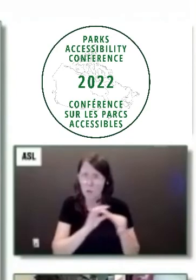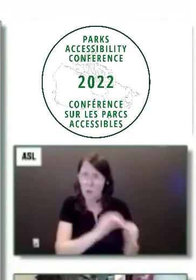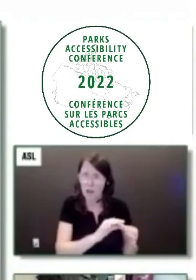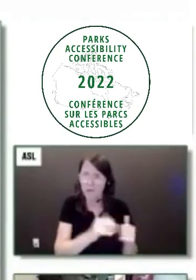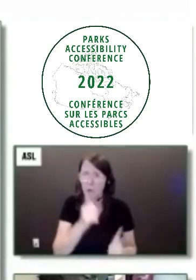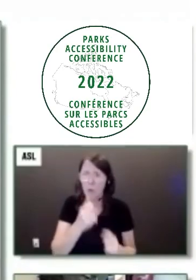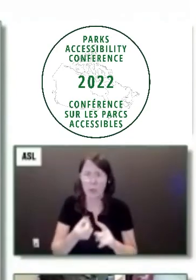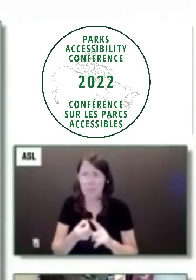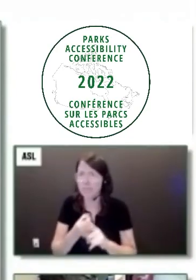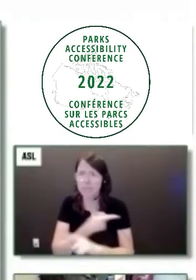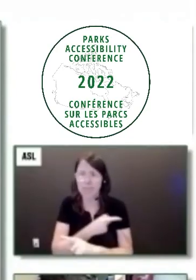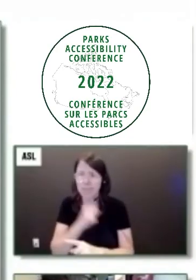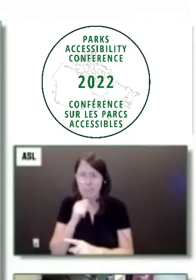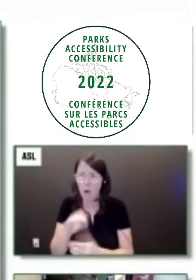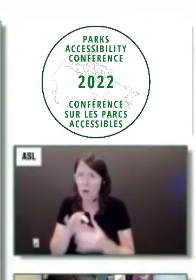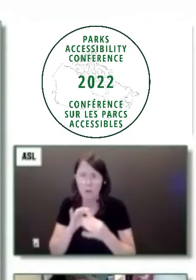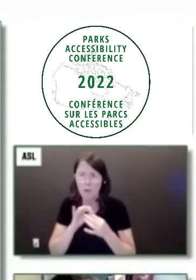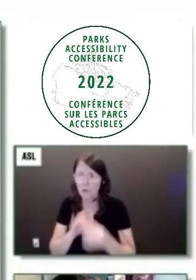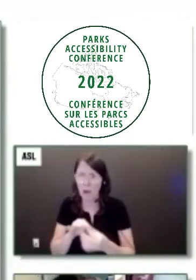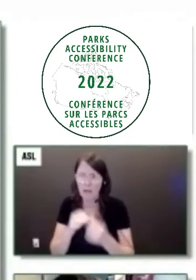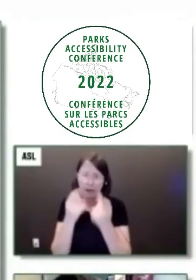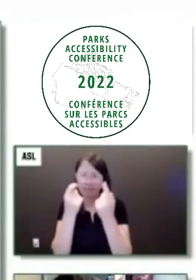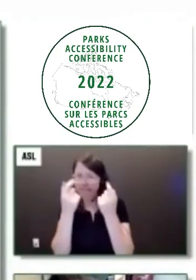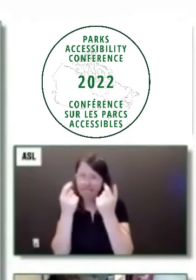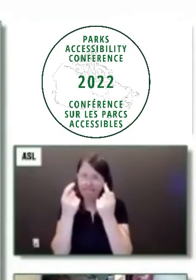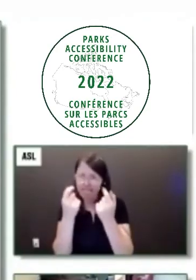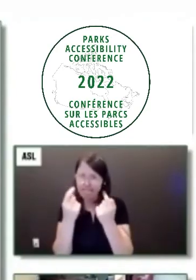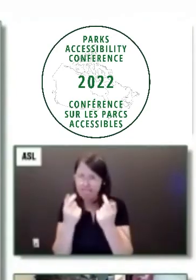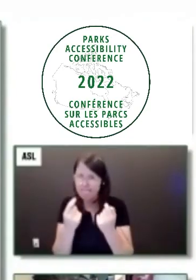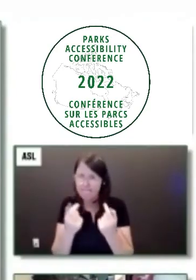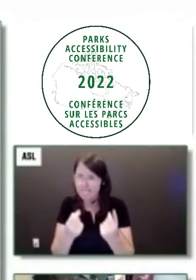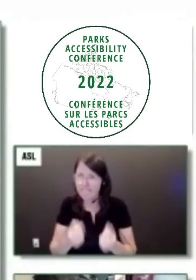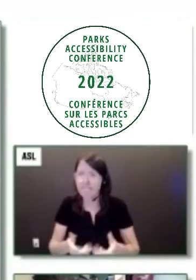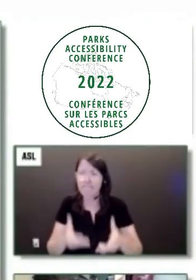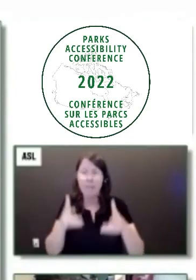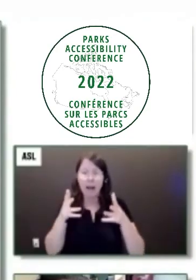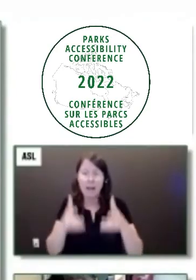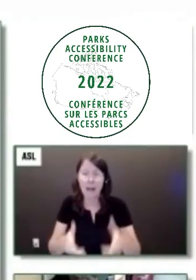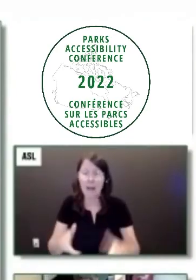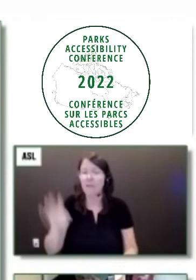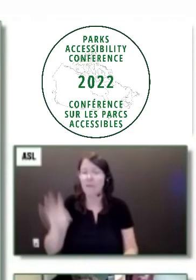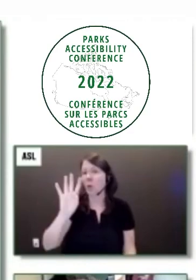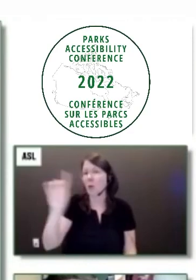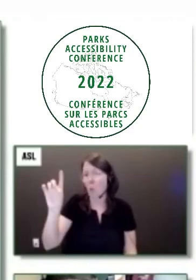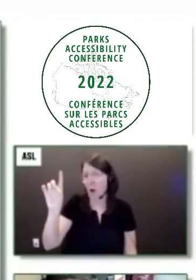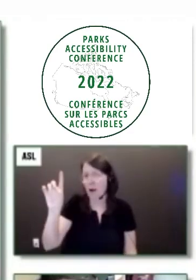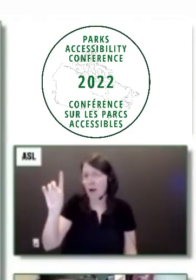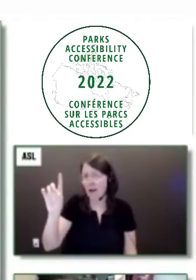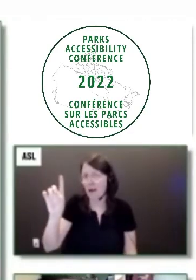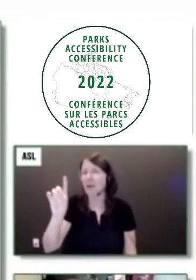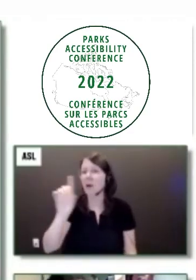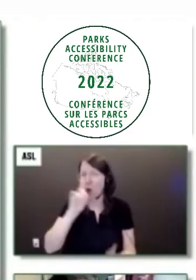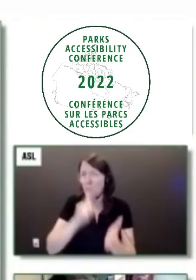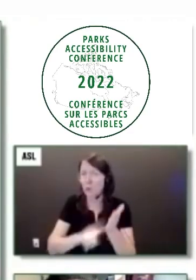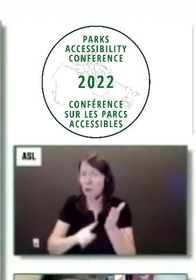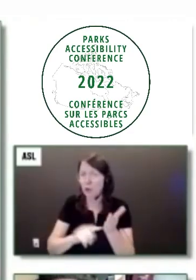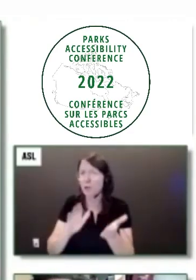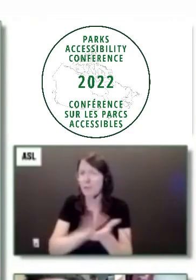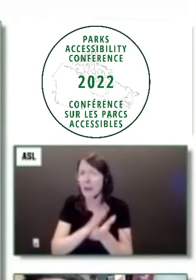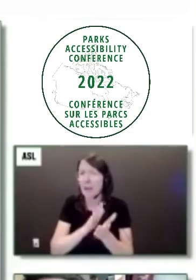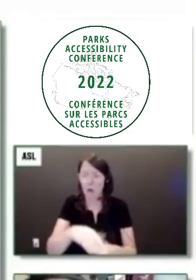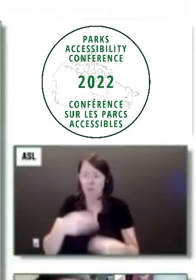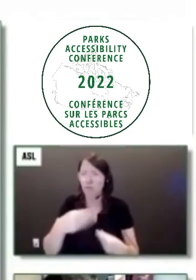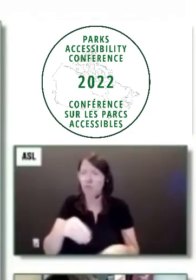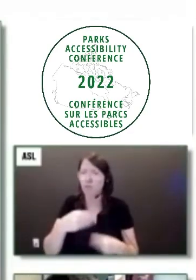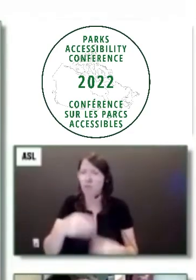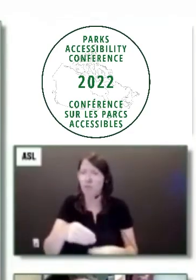be relevant to our question. And ultimately, we got down to about 41 studies that included a relevant